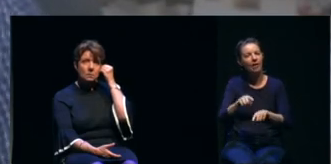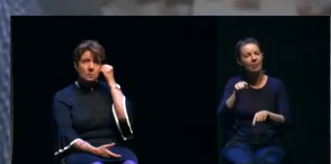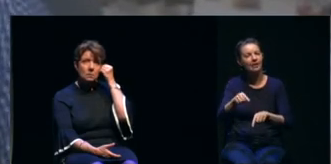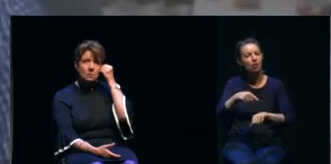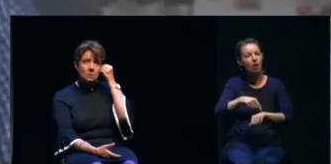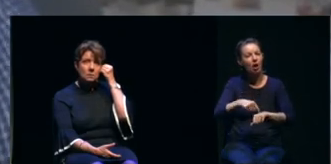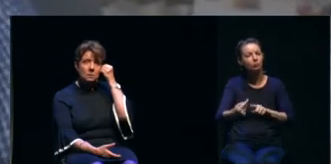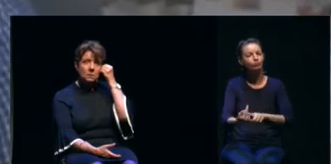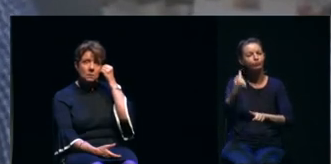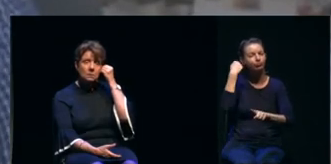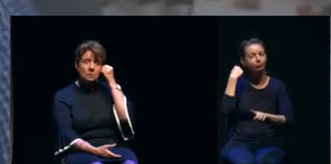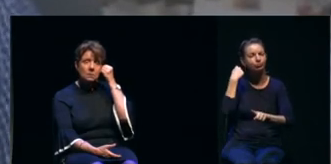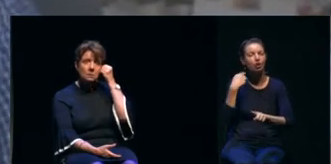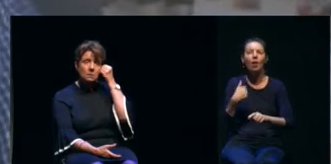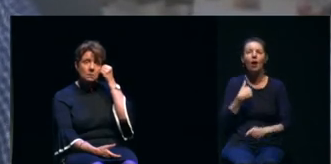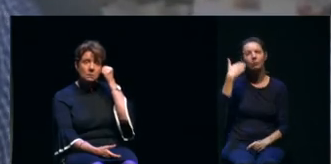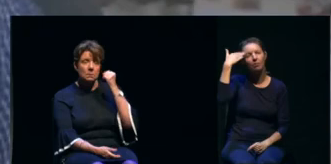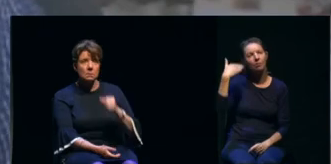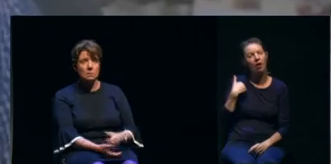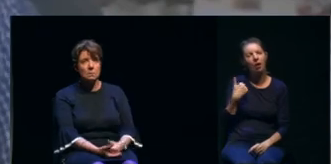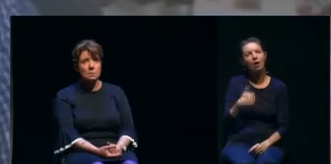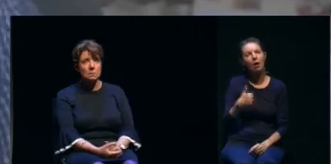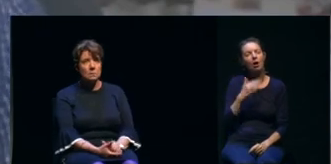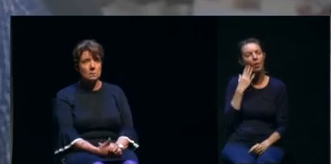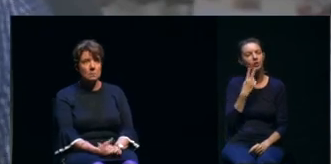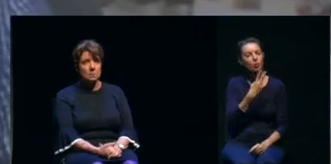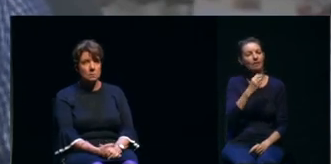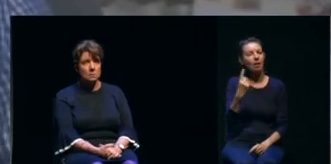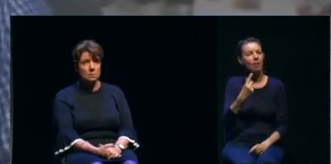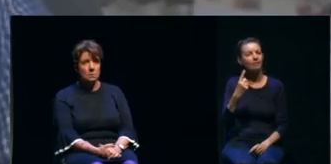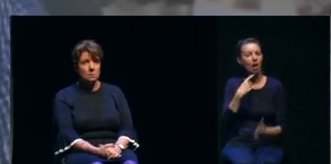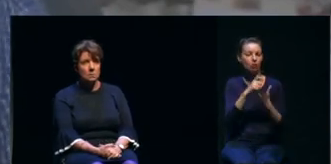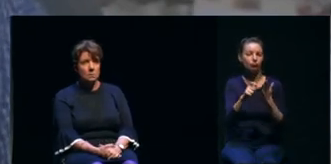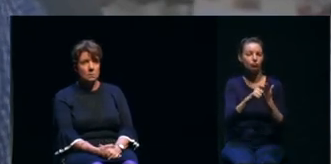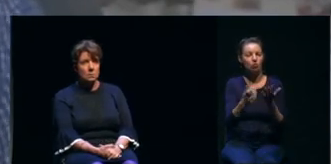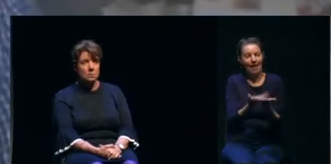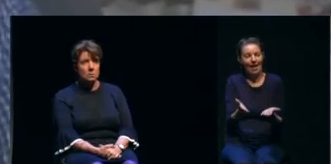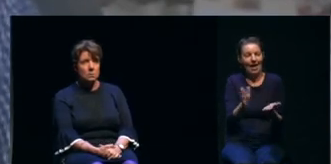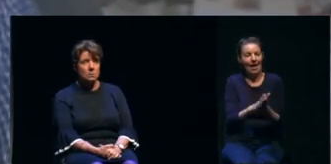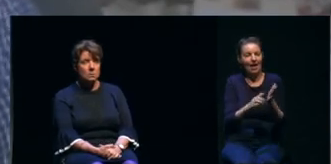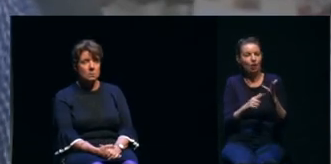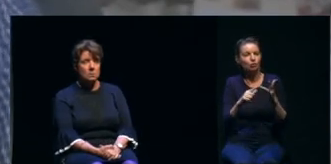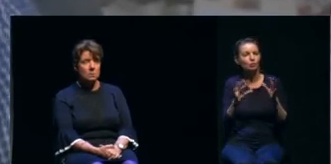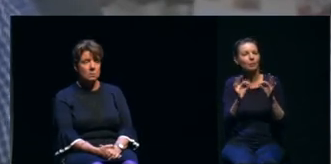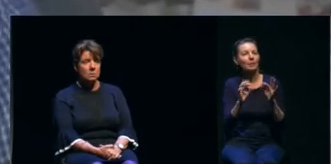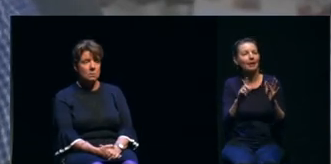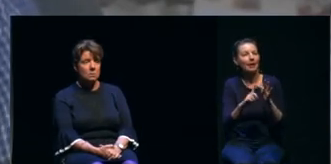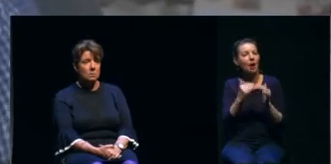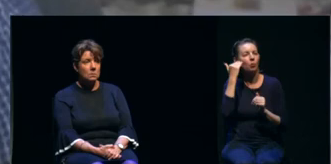the moment, it reminded me when I wrote How to Be a Woman in 2011, it was such a toxic atmosphere for